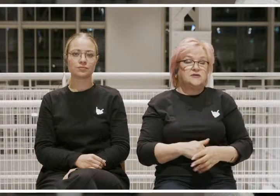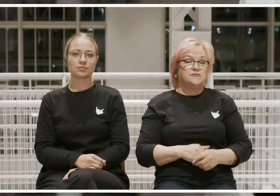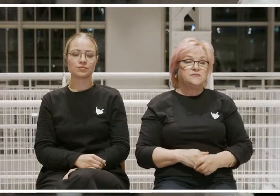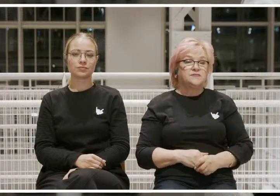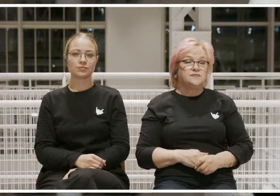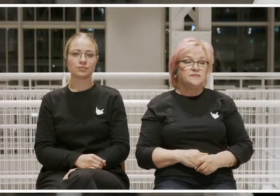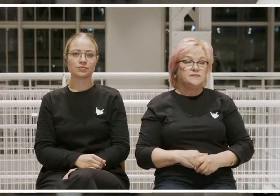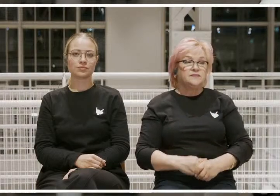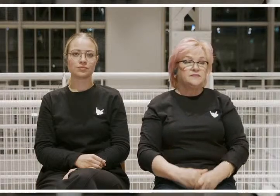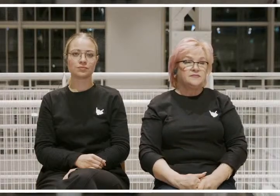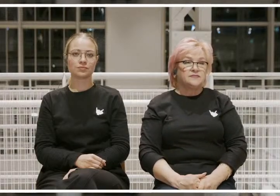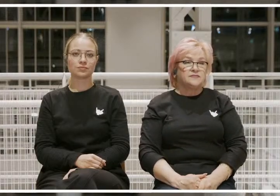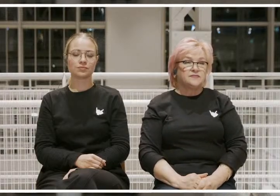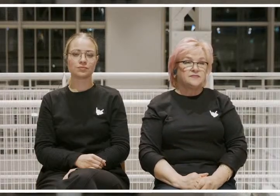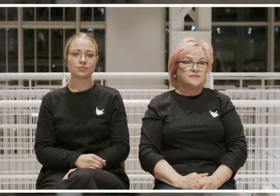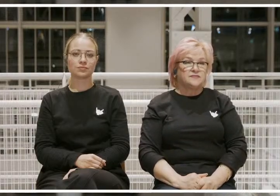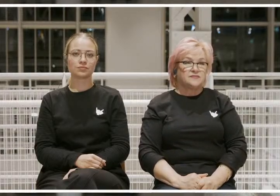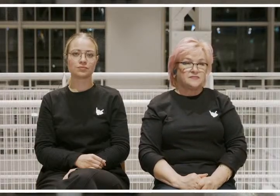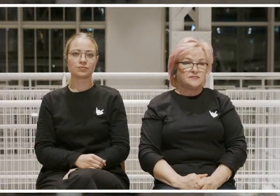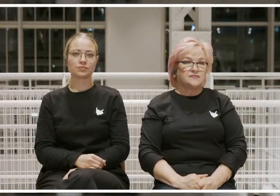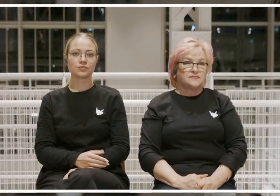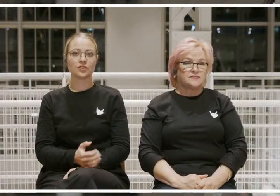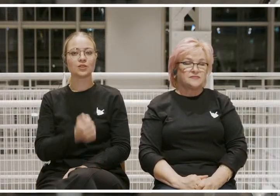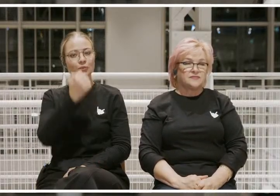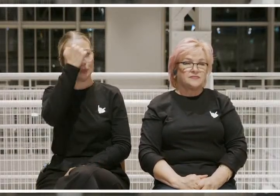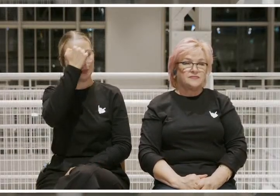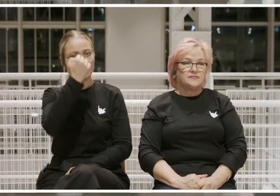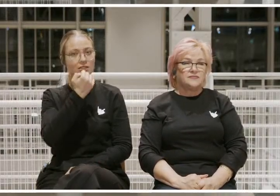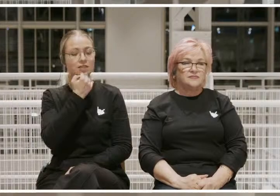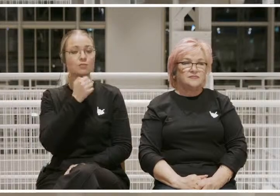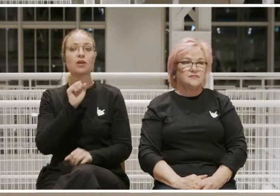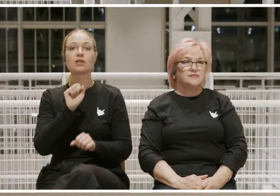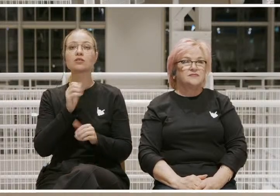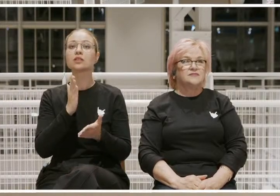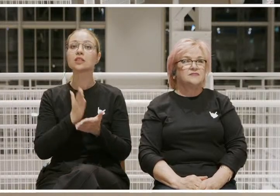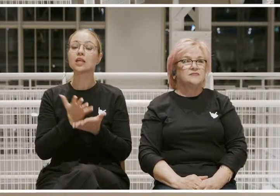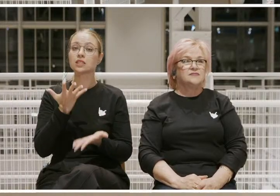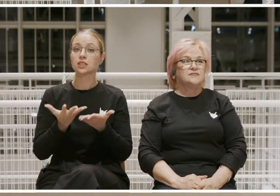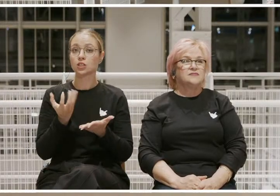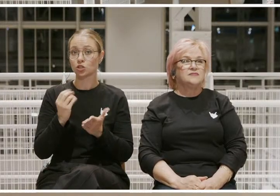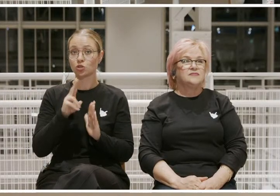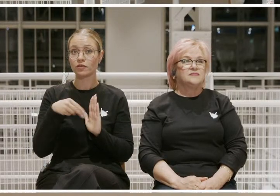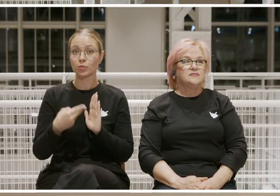Thank you. Does anyone else want to ask a question, perhaps?